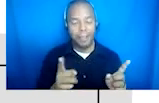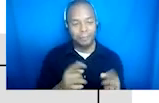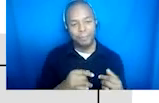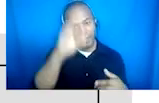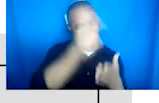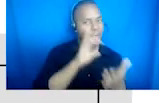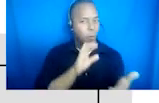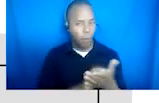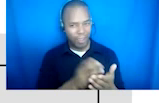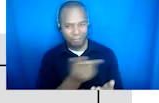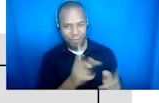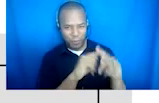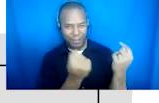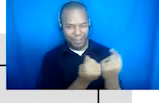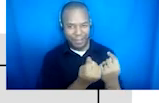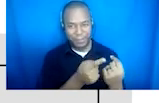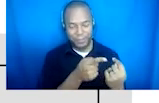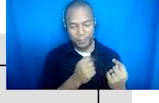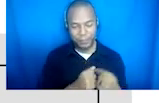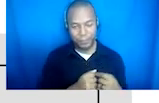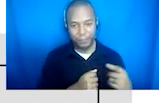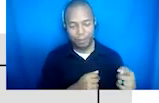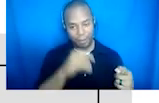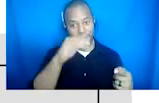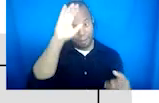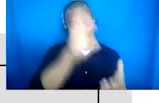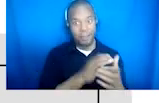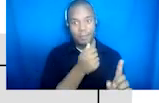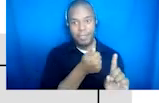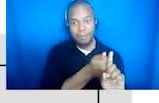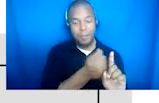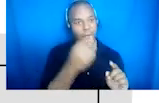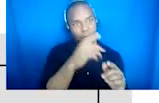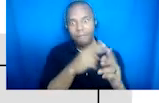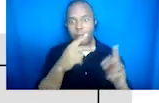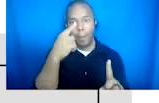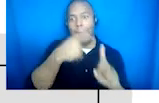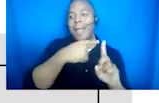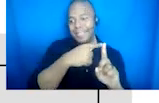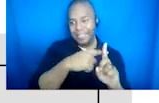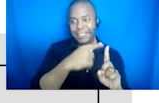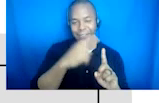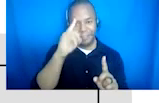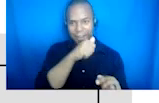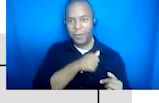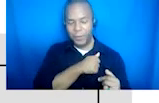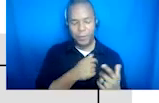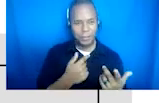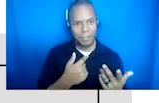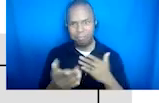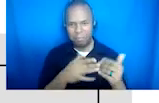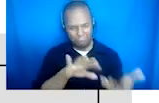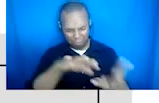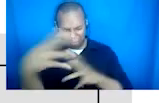team, the husband, Wayman, is very optimistic. And even when bad things happen, he just kind of goes with the